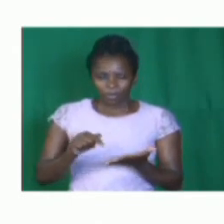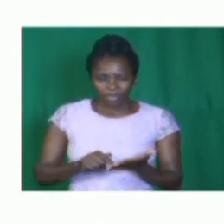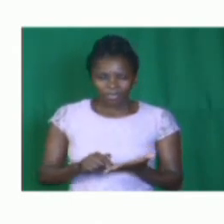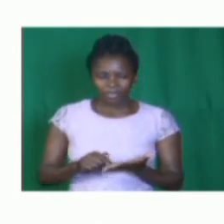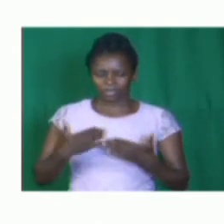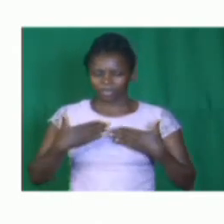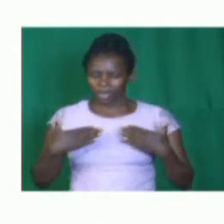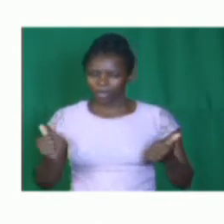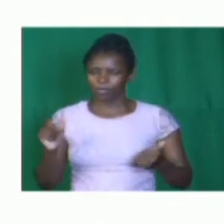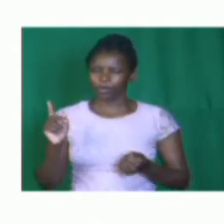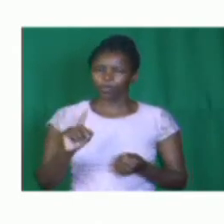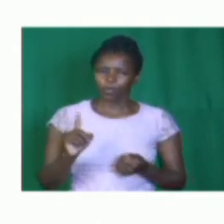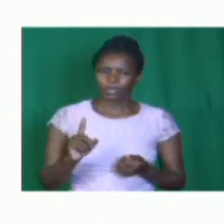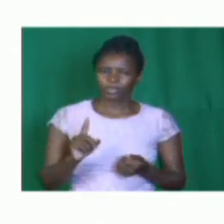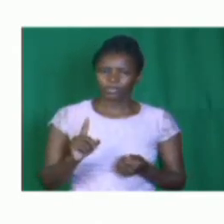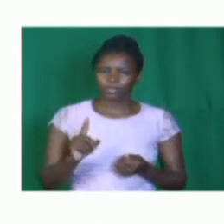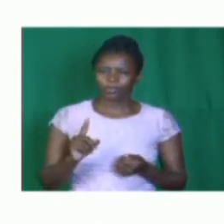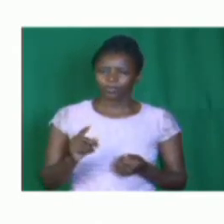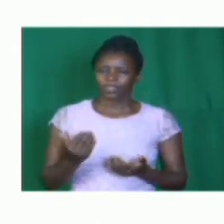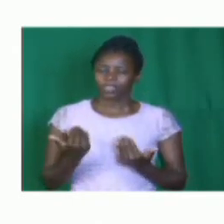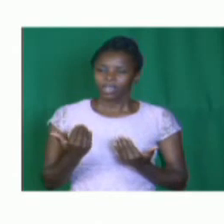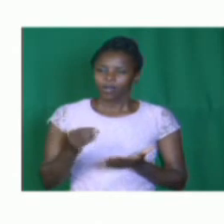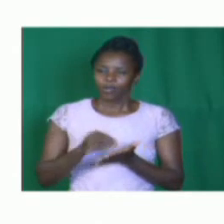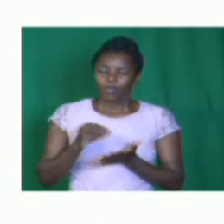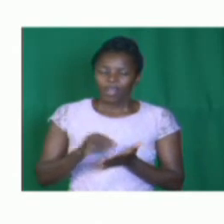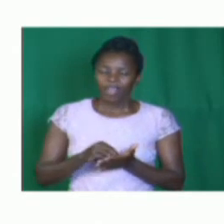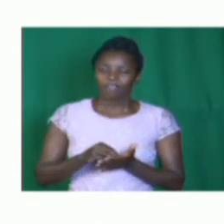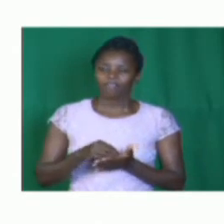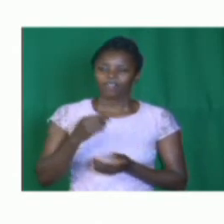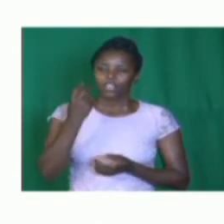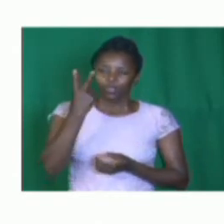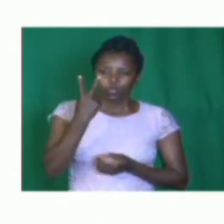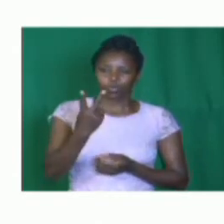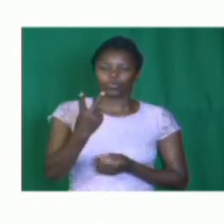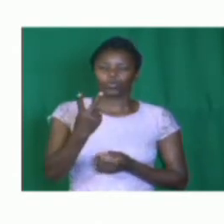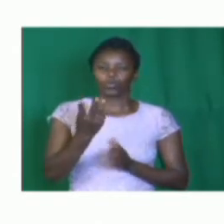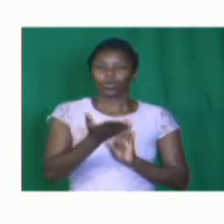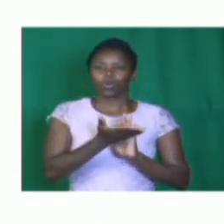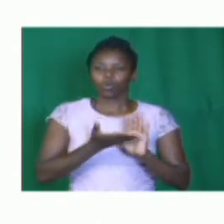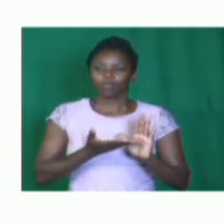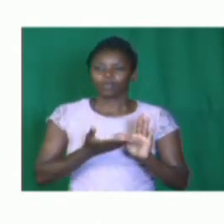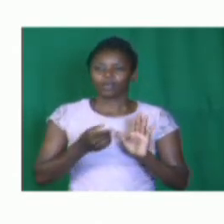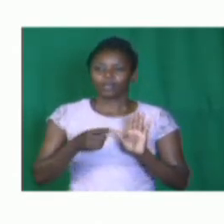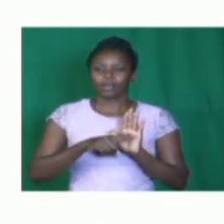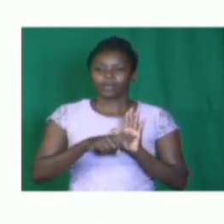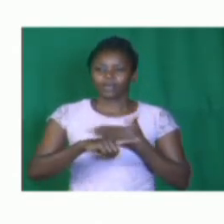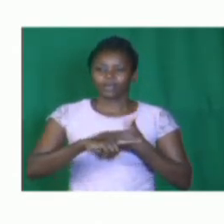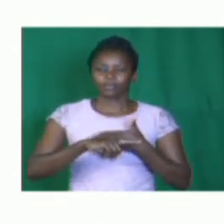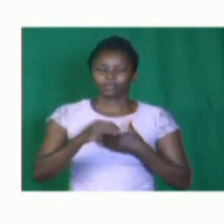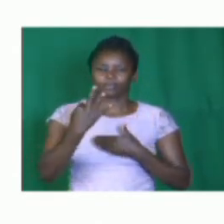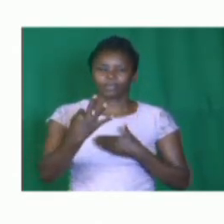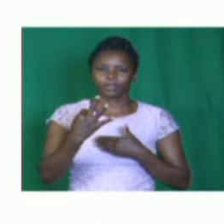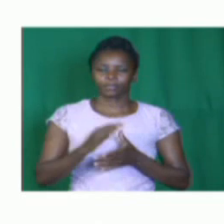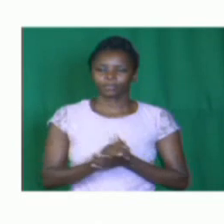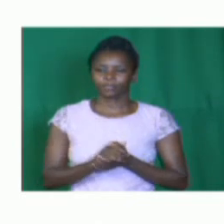what happened was that we ended up having something like that. Let me go back there.